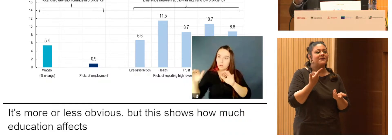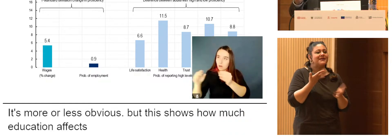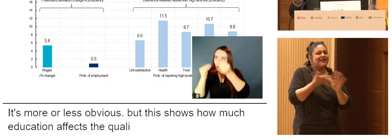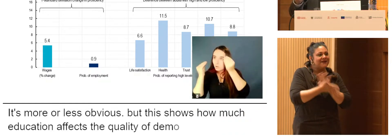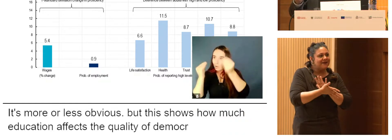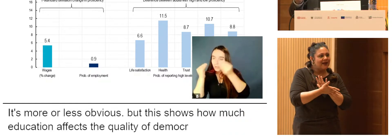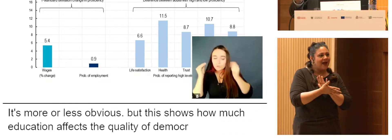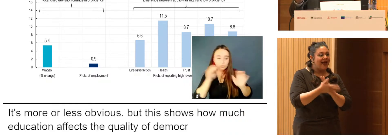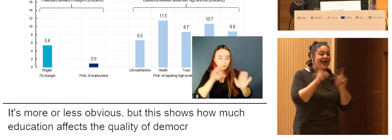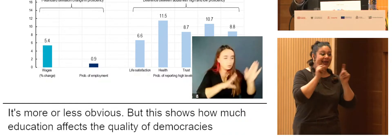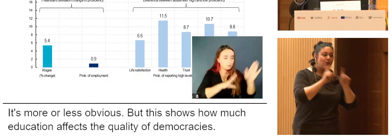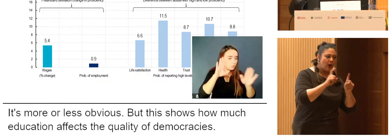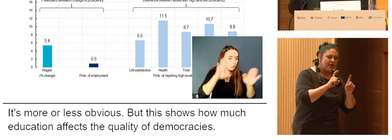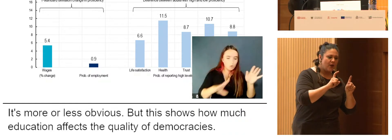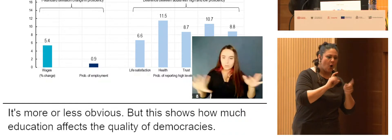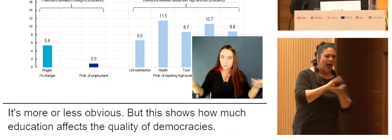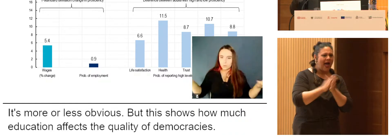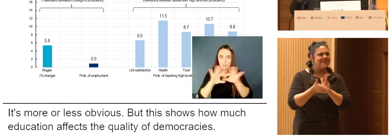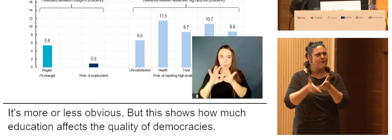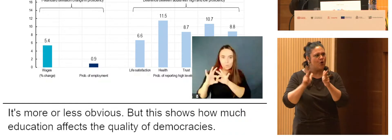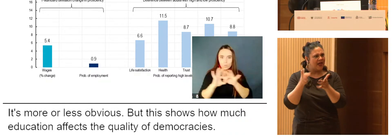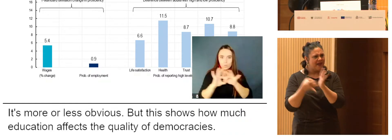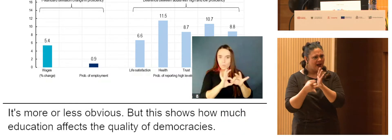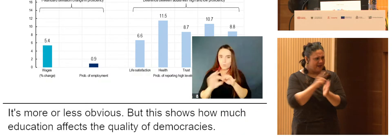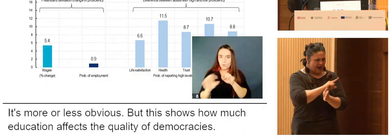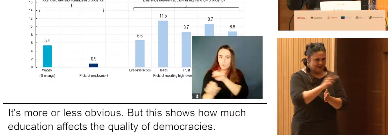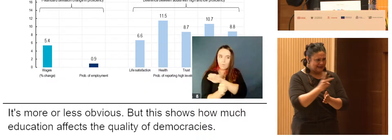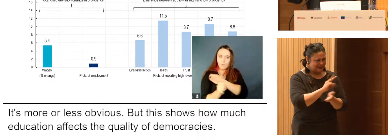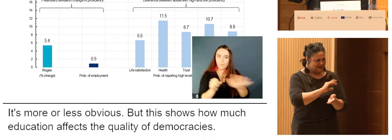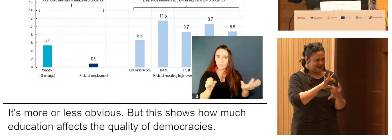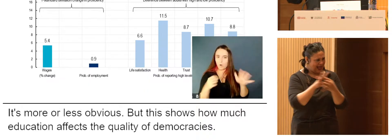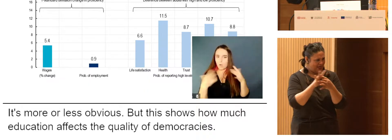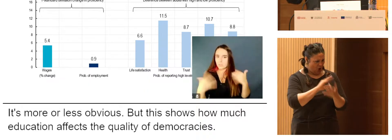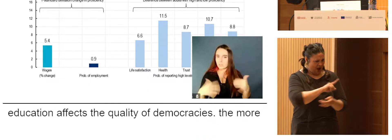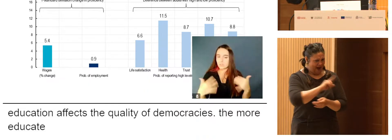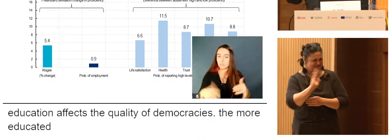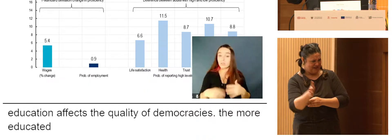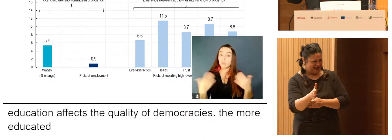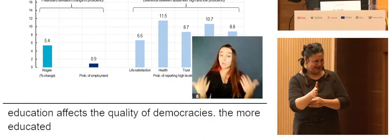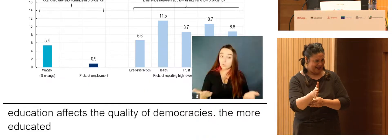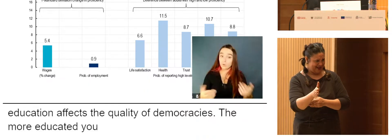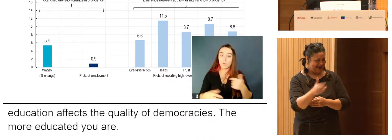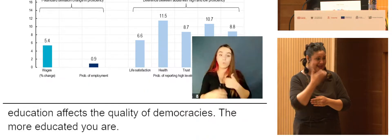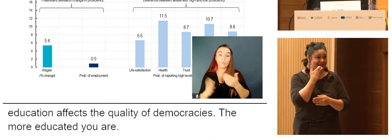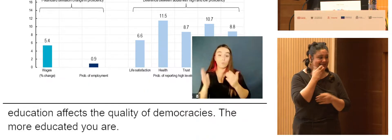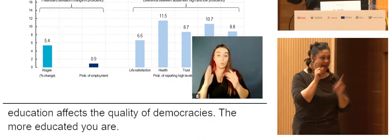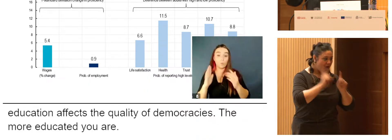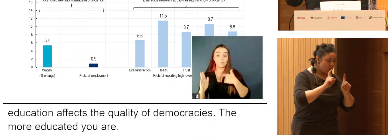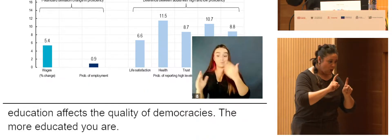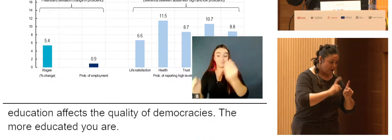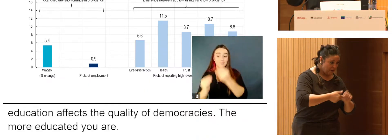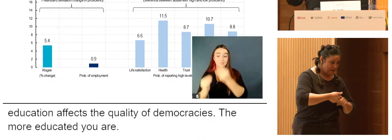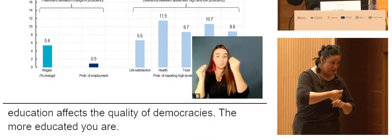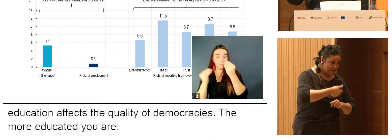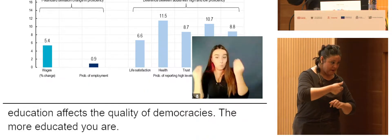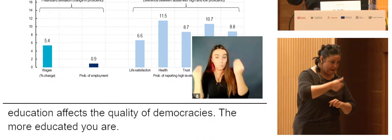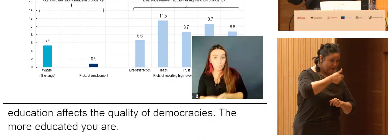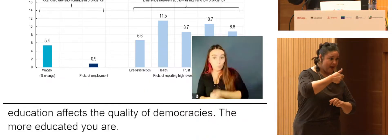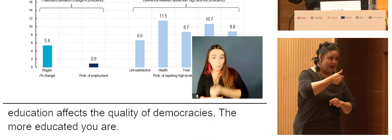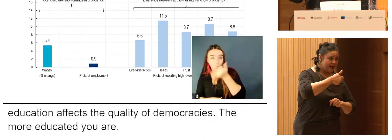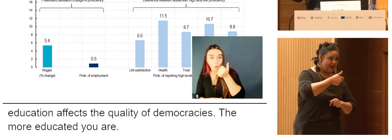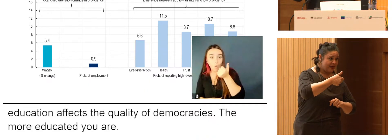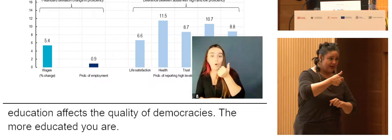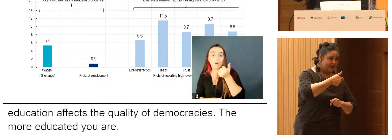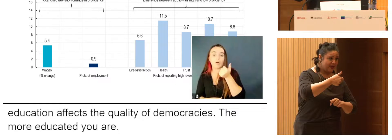democracies. The more educated you are, the less, there's also